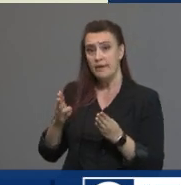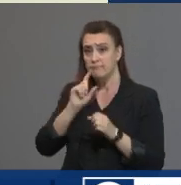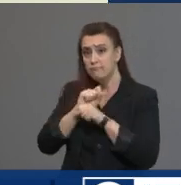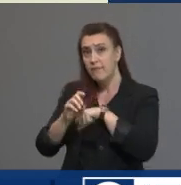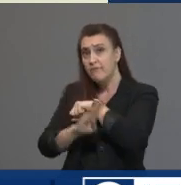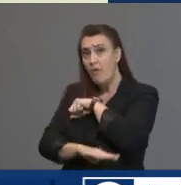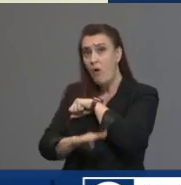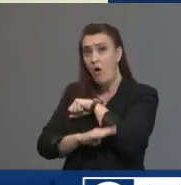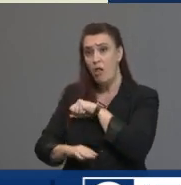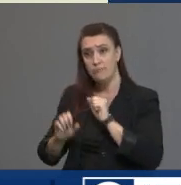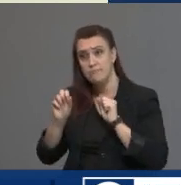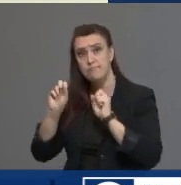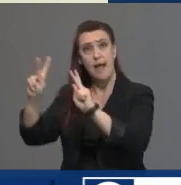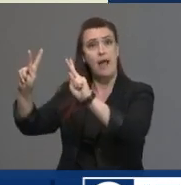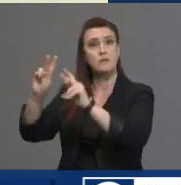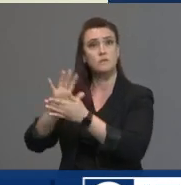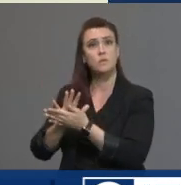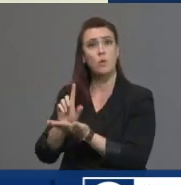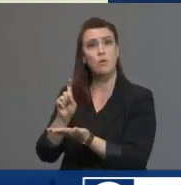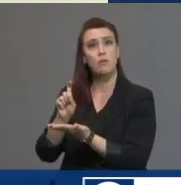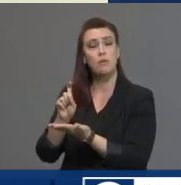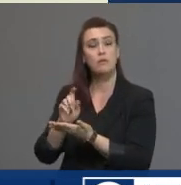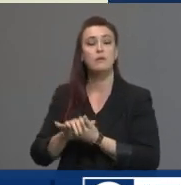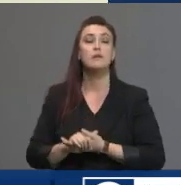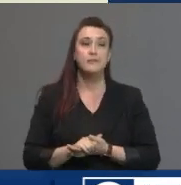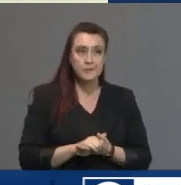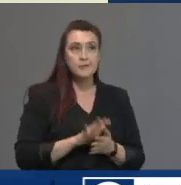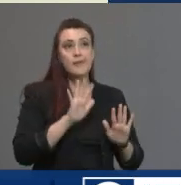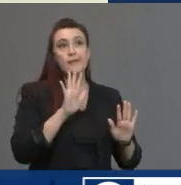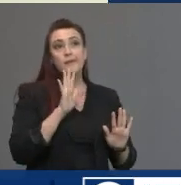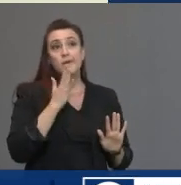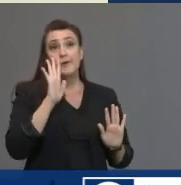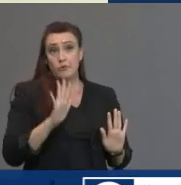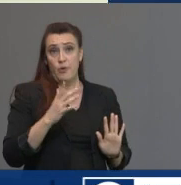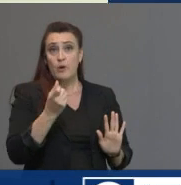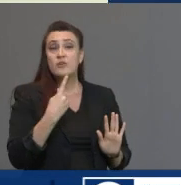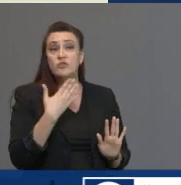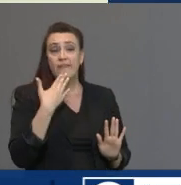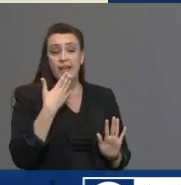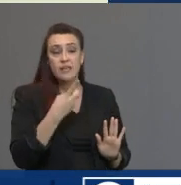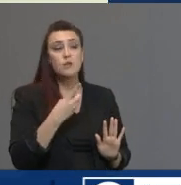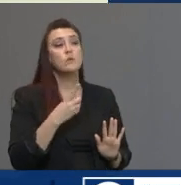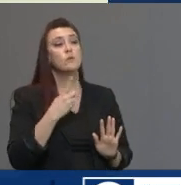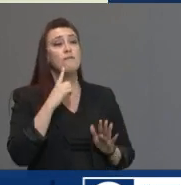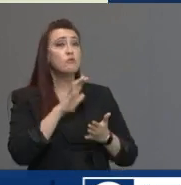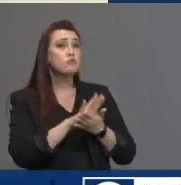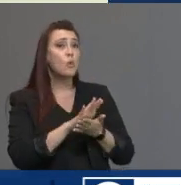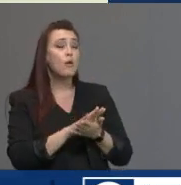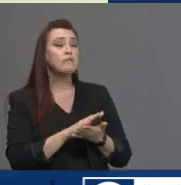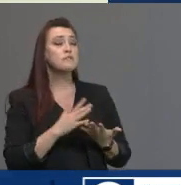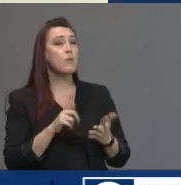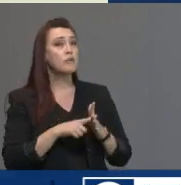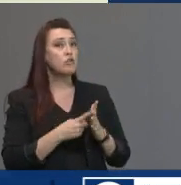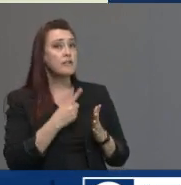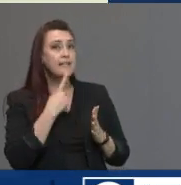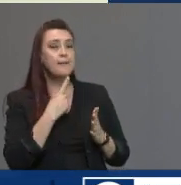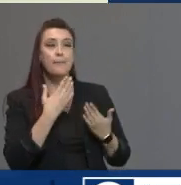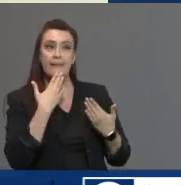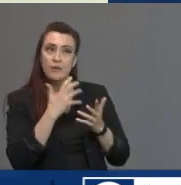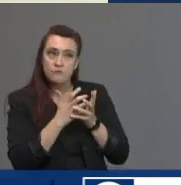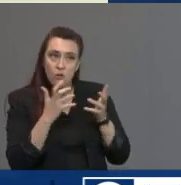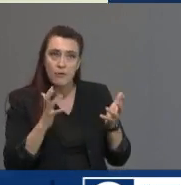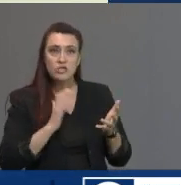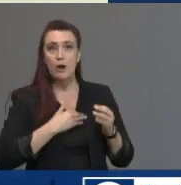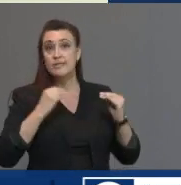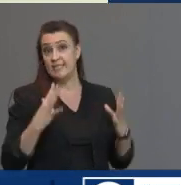learning in the fall? So thank you, Matt. I think it's a great question around our schools. I'd like to begin by just saying thank